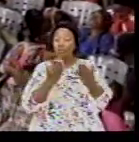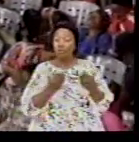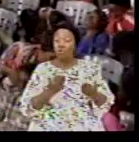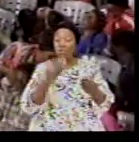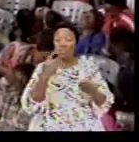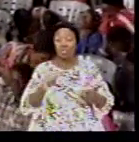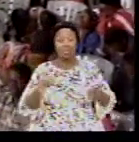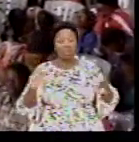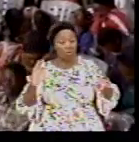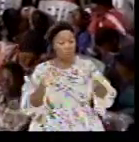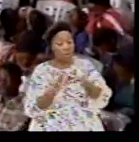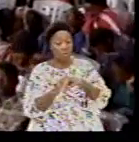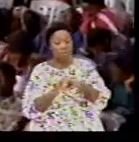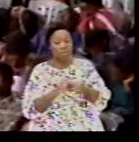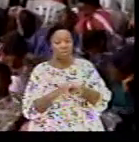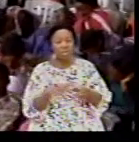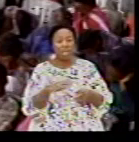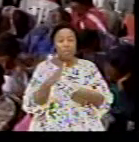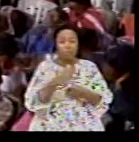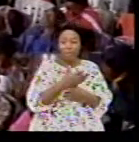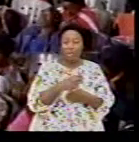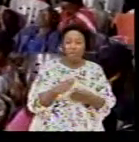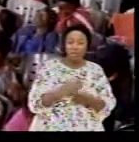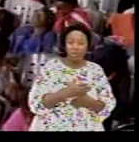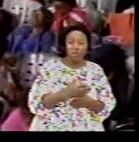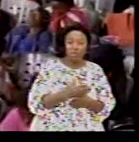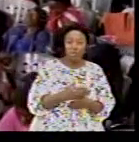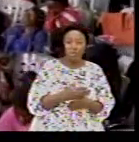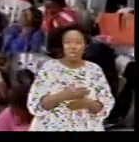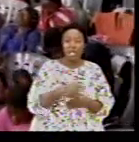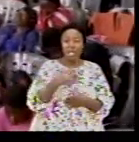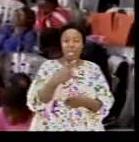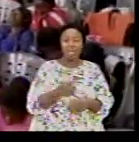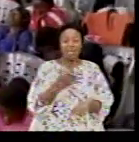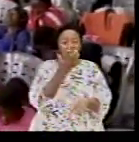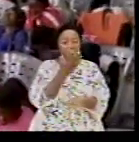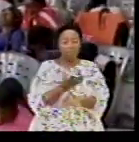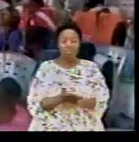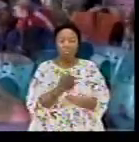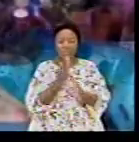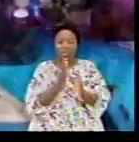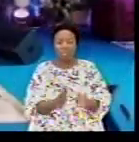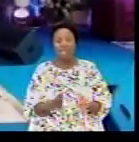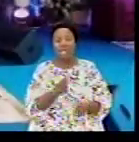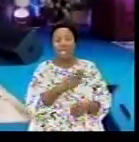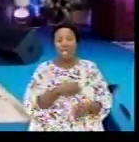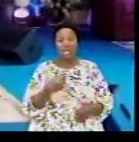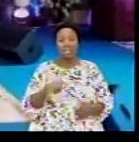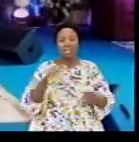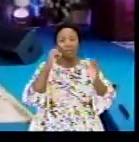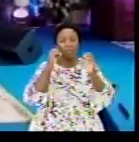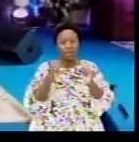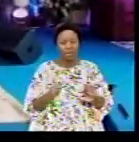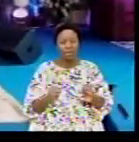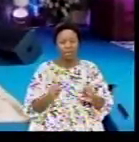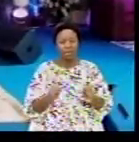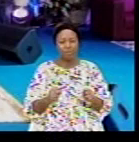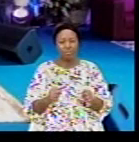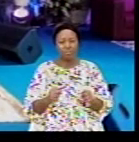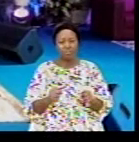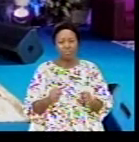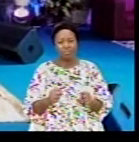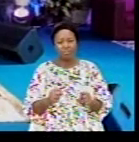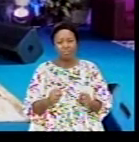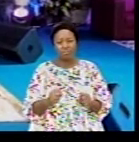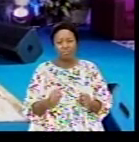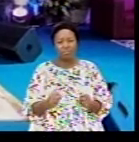connection between the penitent and the pardon. You're penitent.